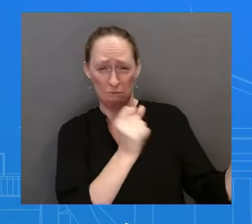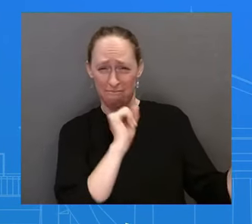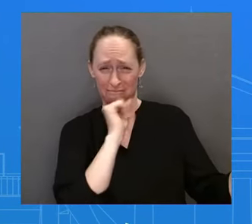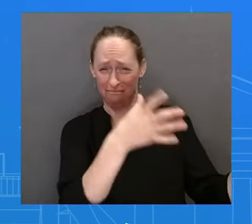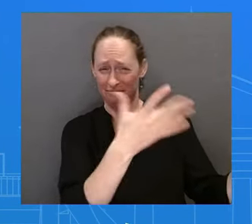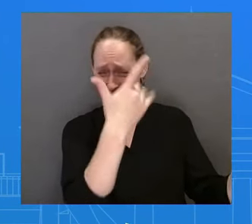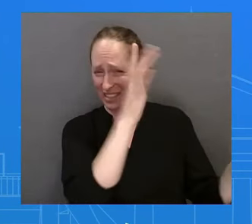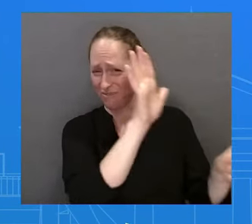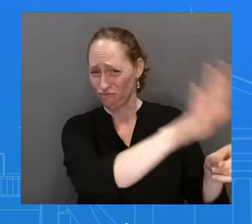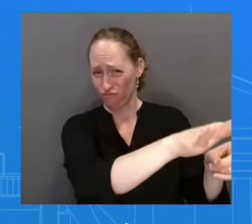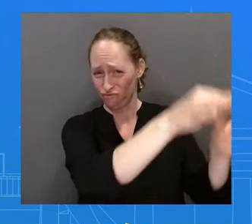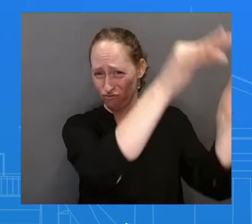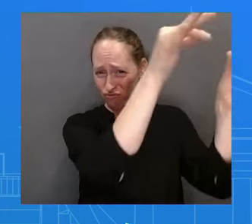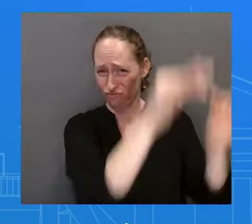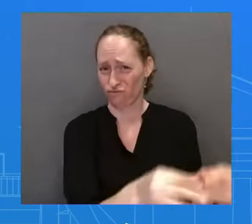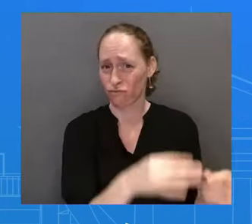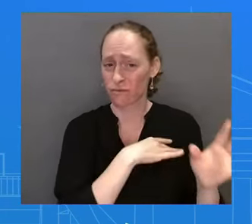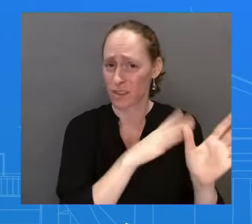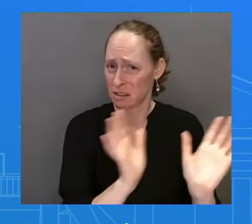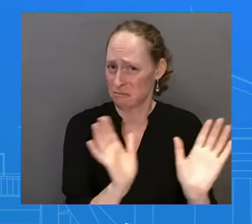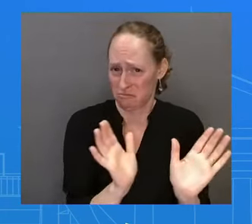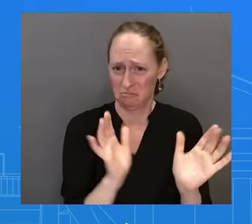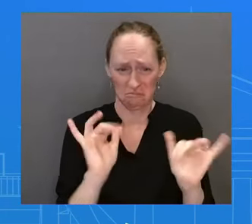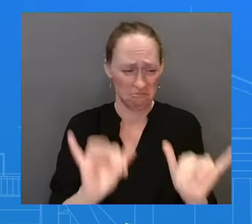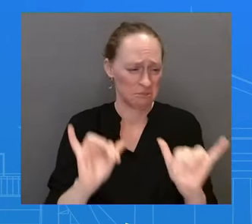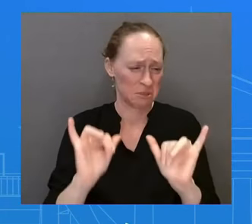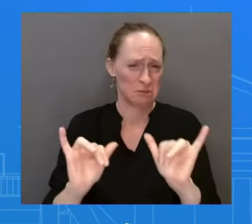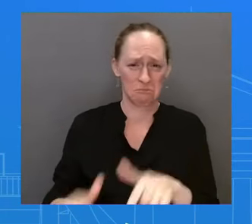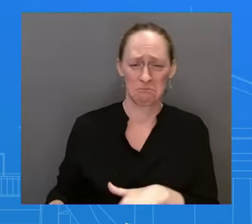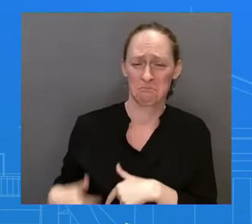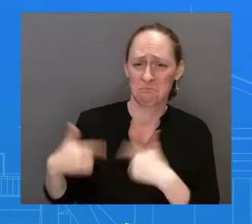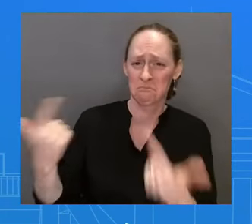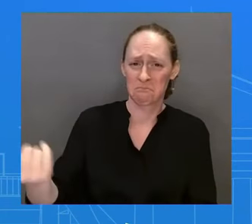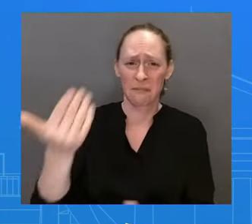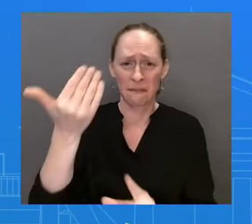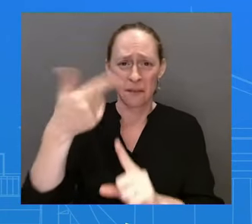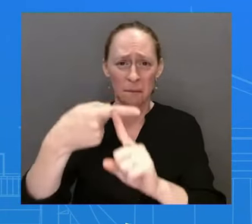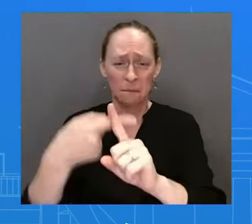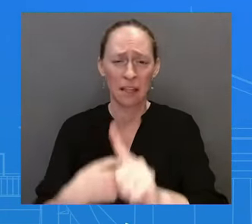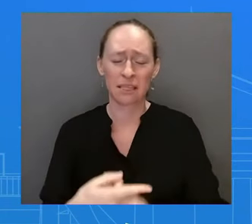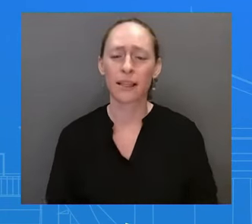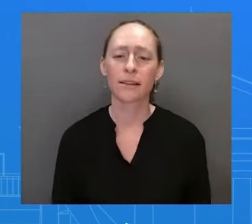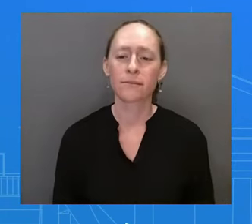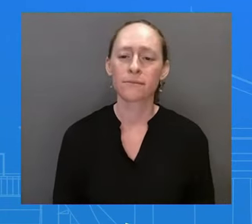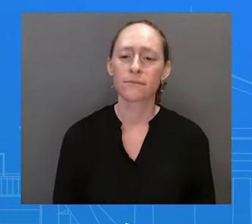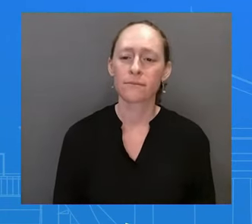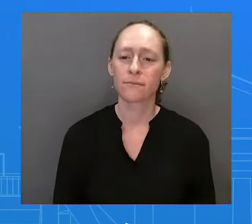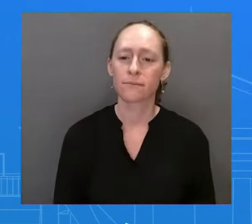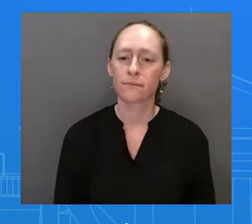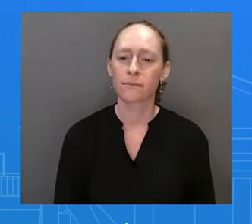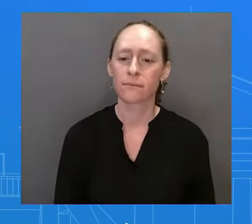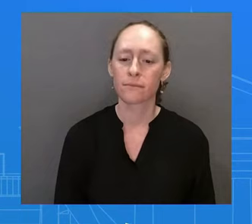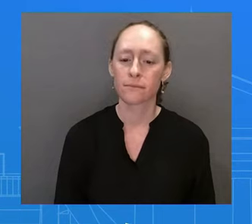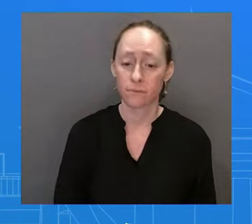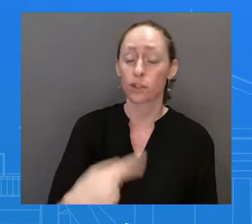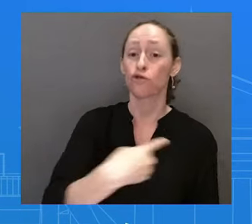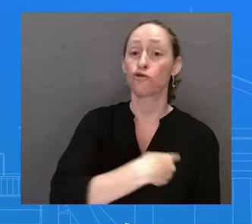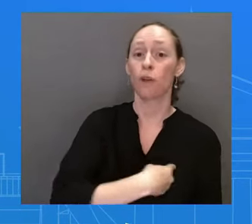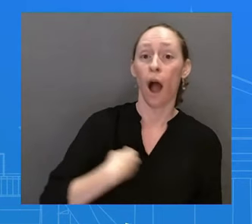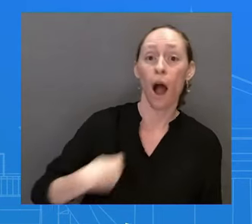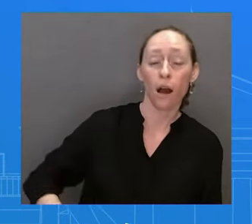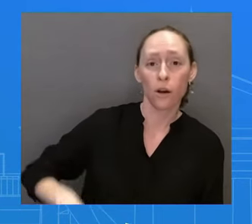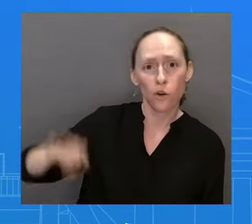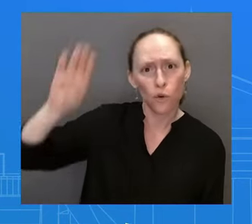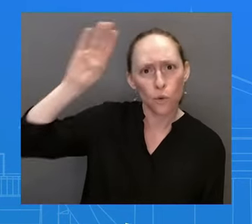15 months. Just quickly to close the loop on the China-Cuba story, you know, there are many times when